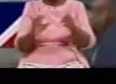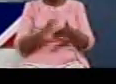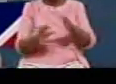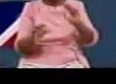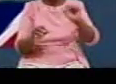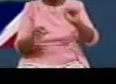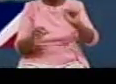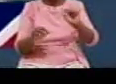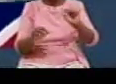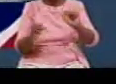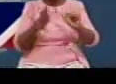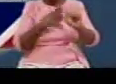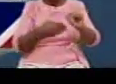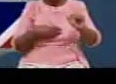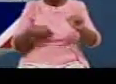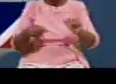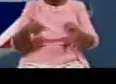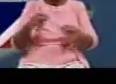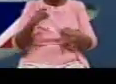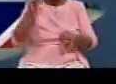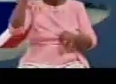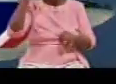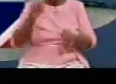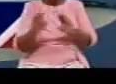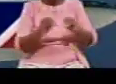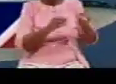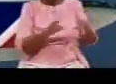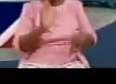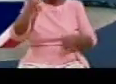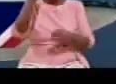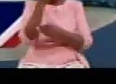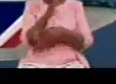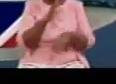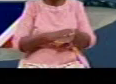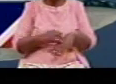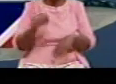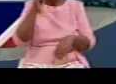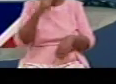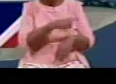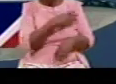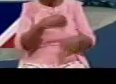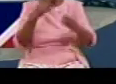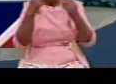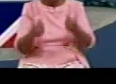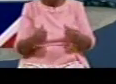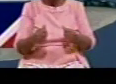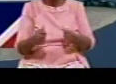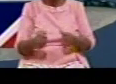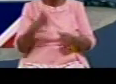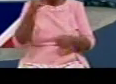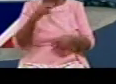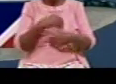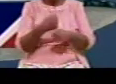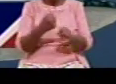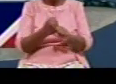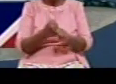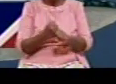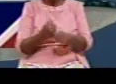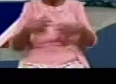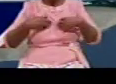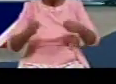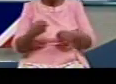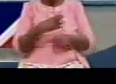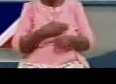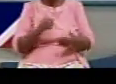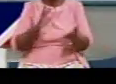in verse 13, and he laid his hands on her, and immediately she was made straight and glorified